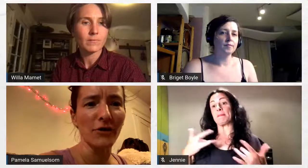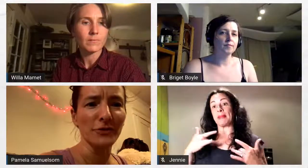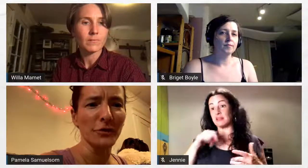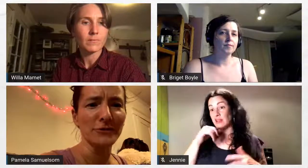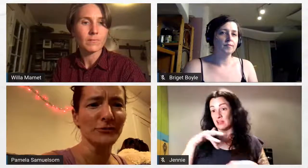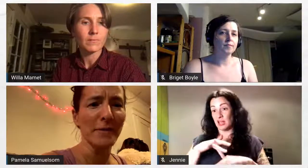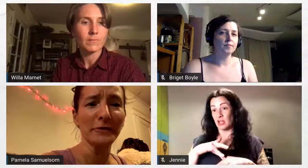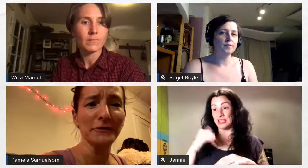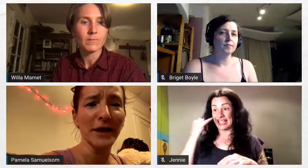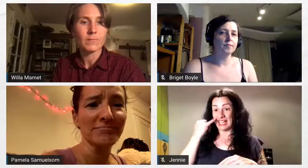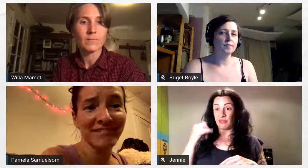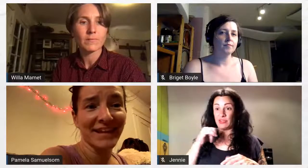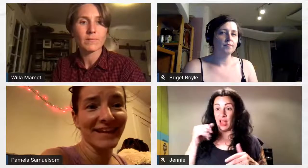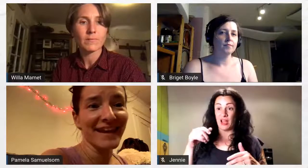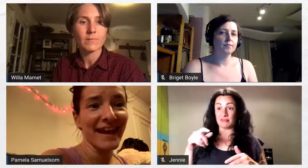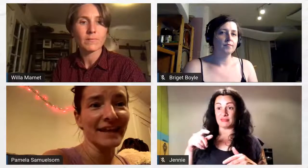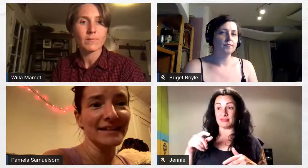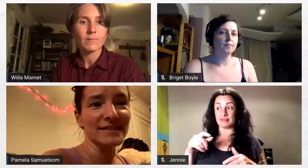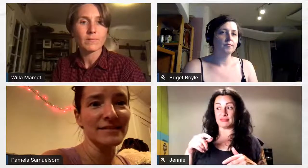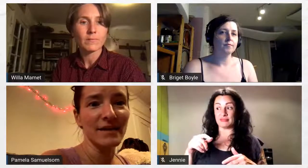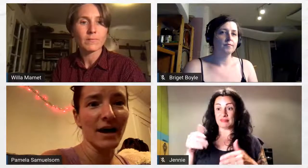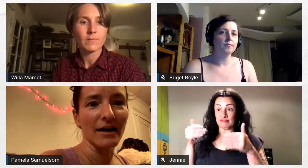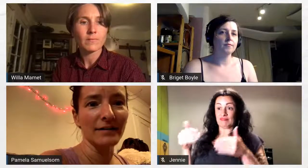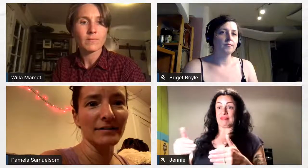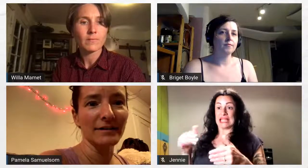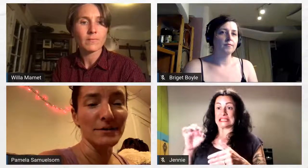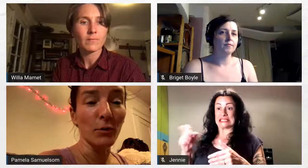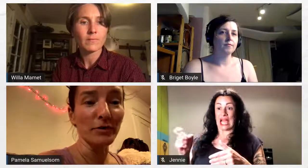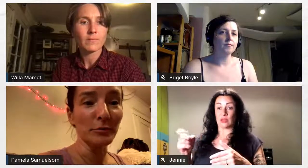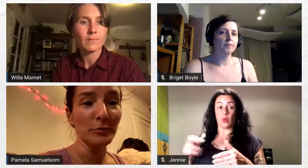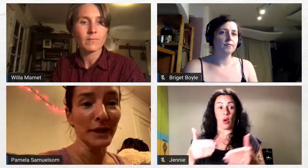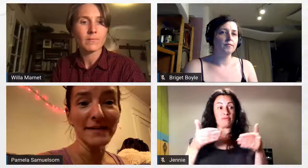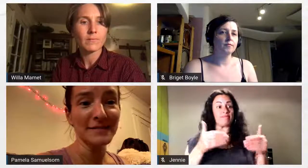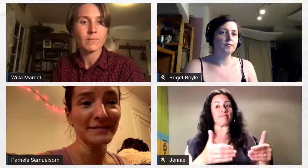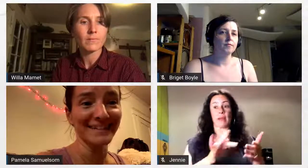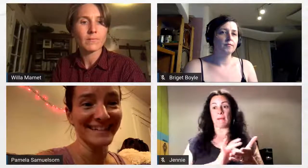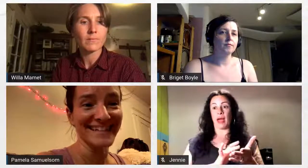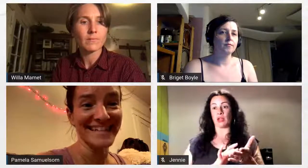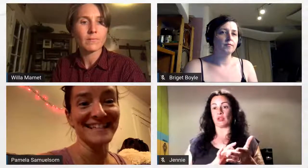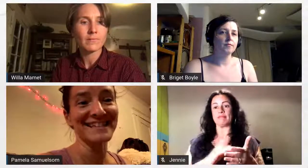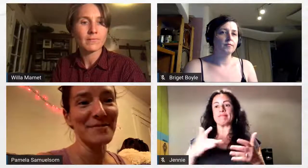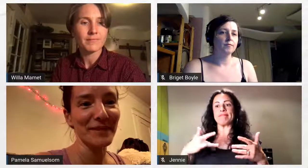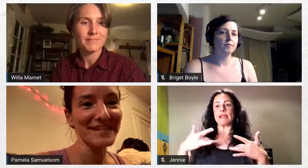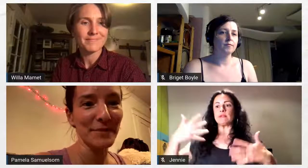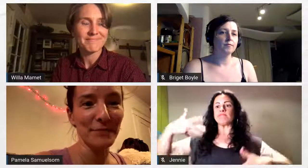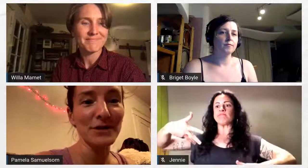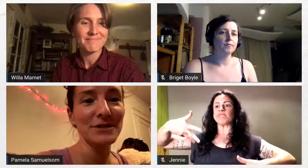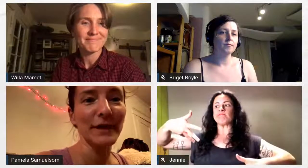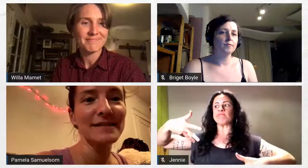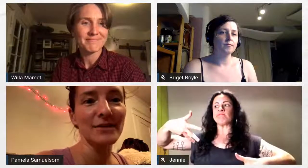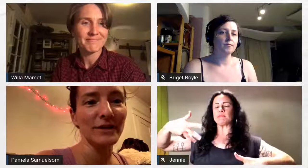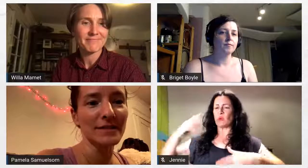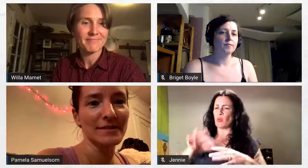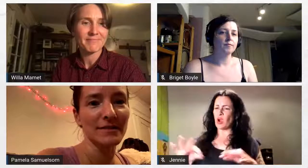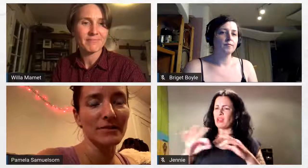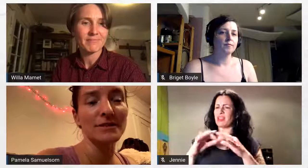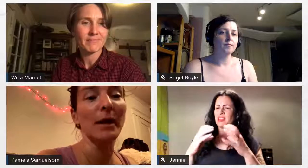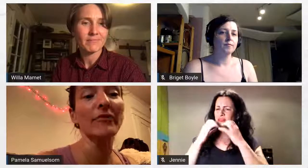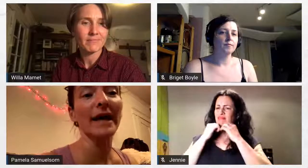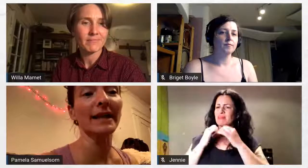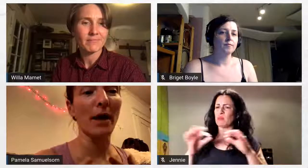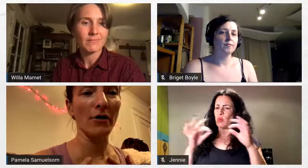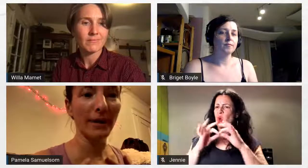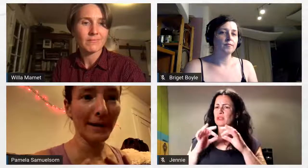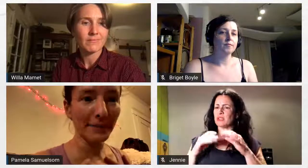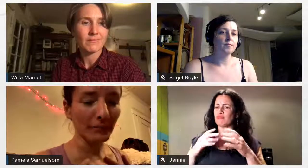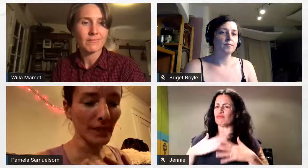sexually involved or going to for medical care. And it is a worthy place and it is a necessary place and a precious place. So it's just about